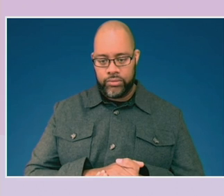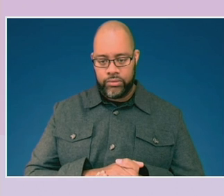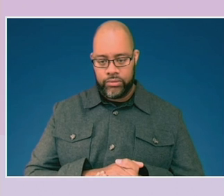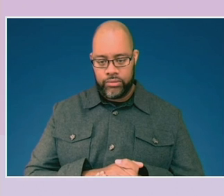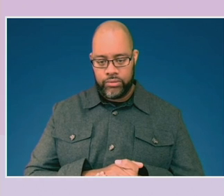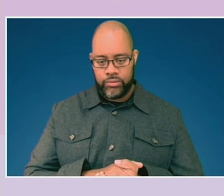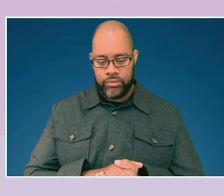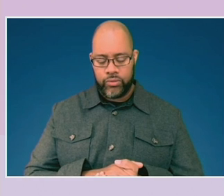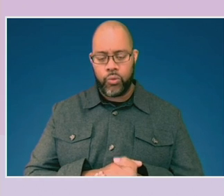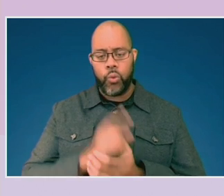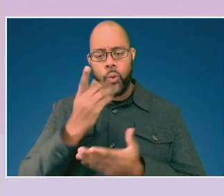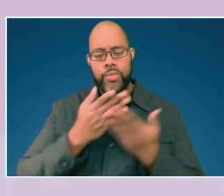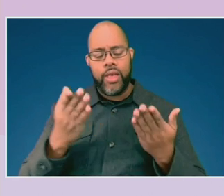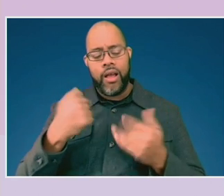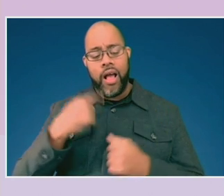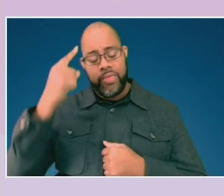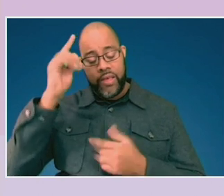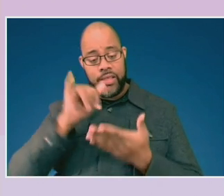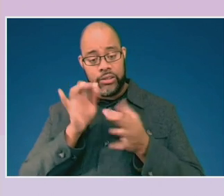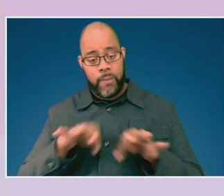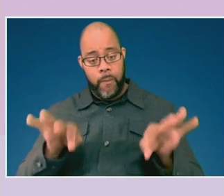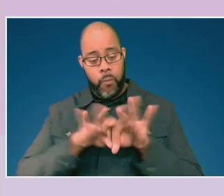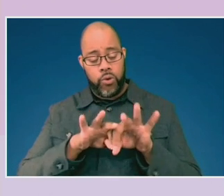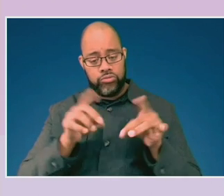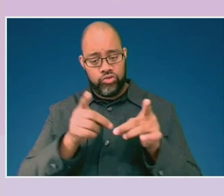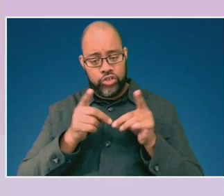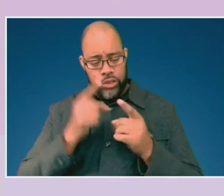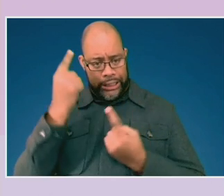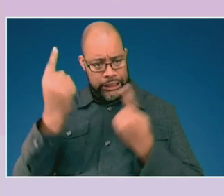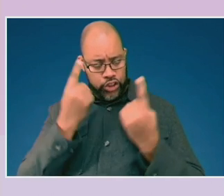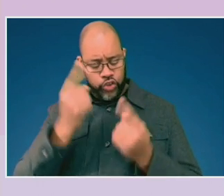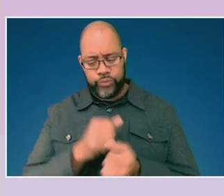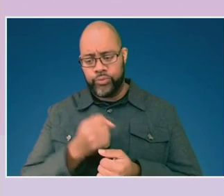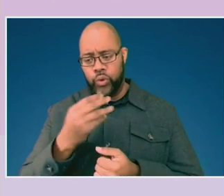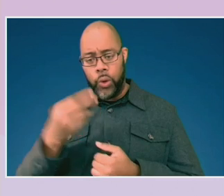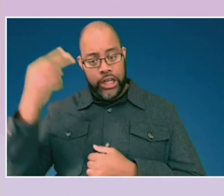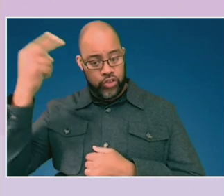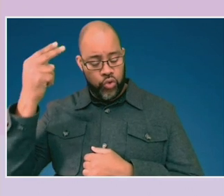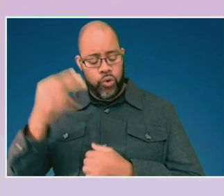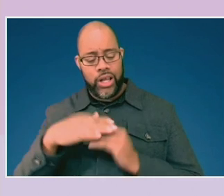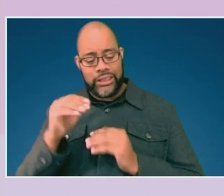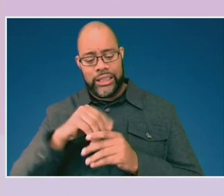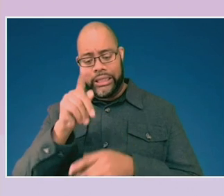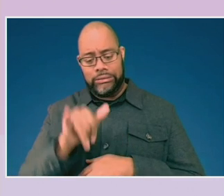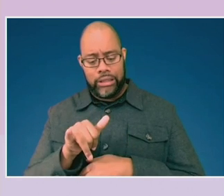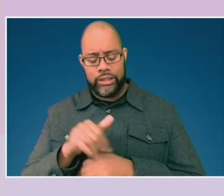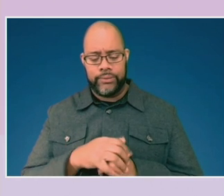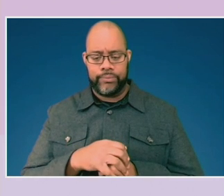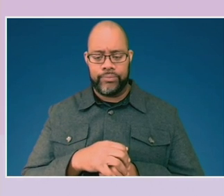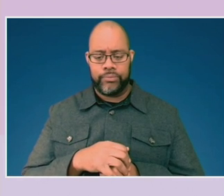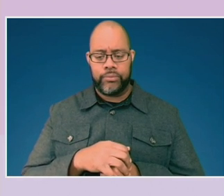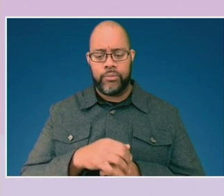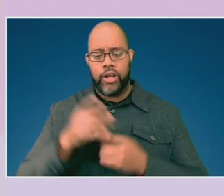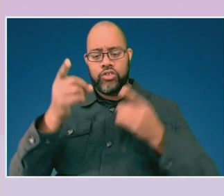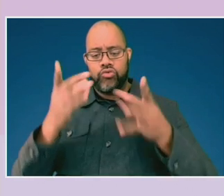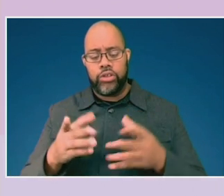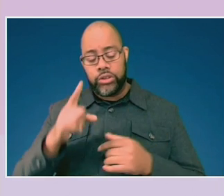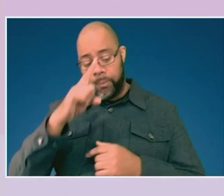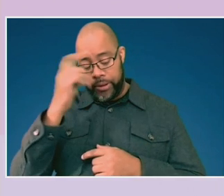One thing I think that's important for districts to consider, so historically, at least in Kentucky, the directors,